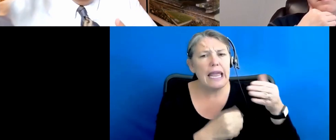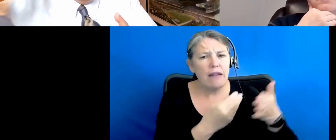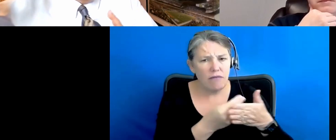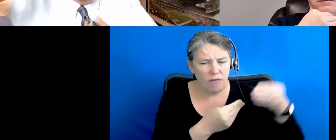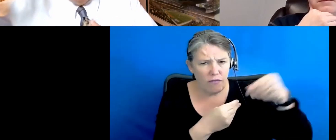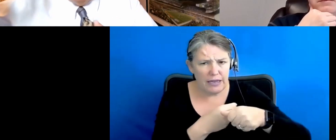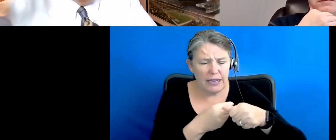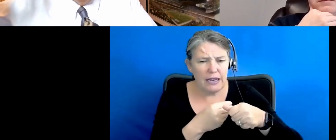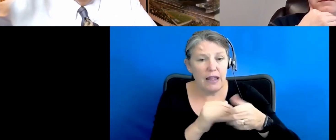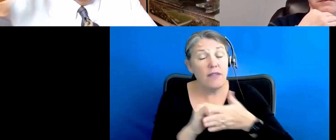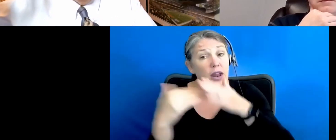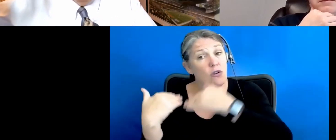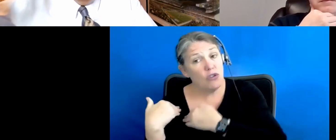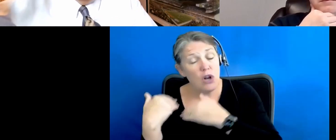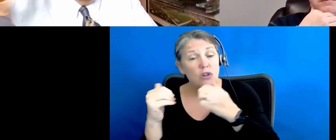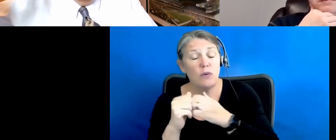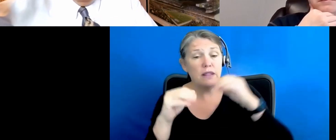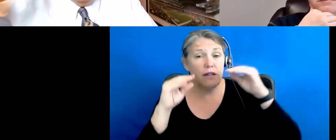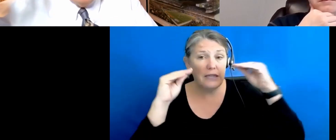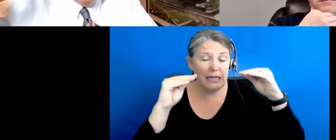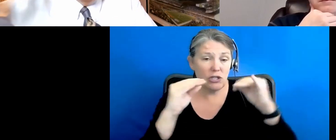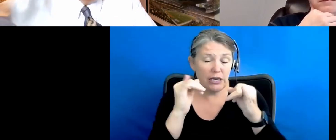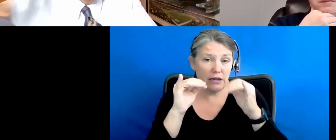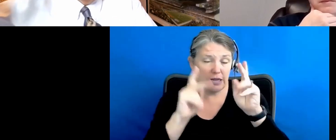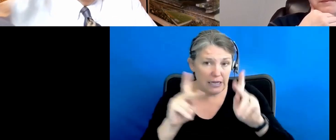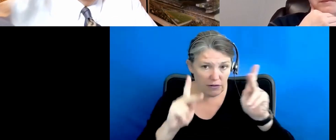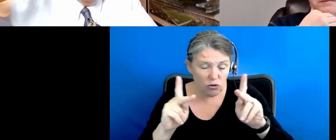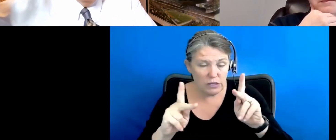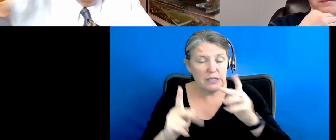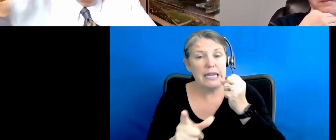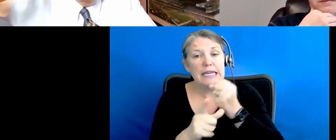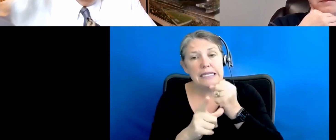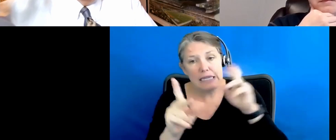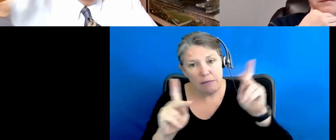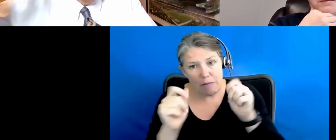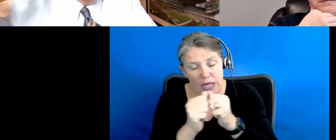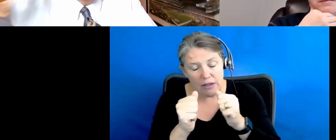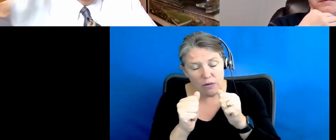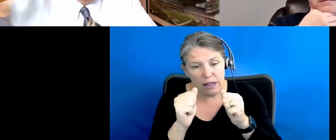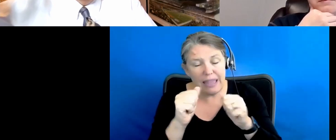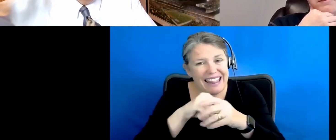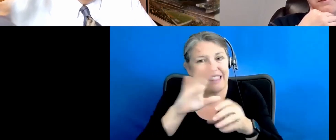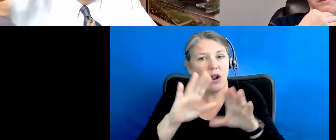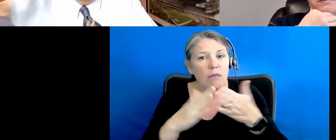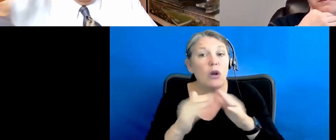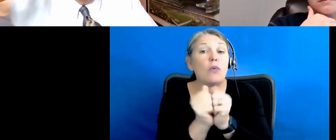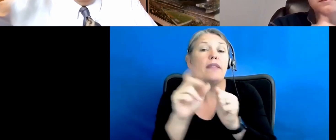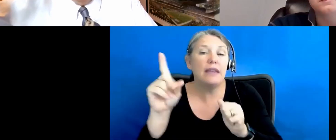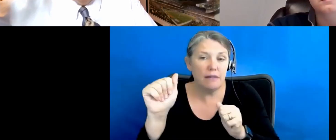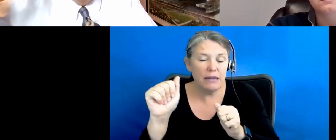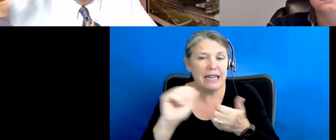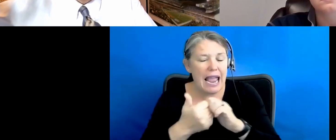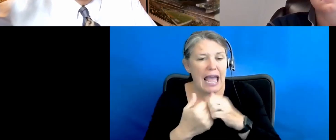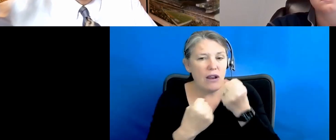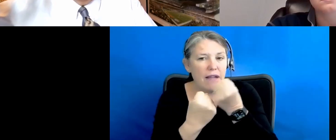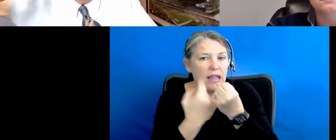with teaching individuals and assisting individuals within their community with disabilities how to